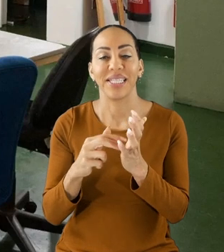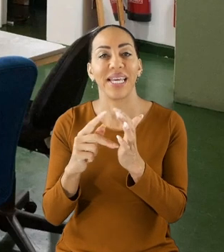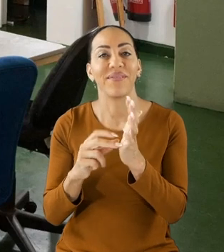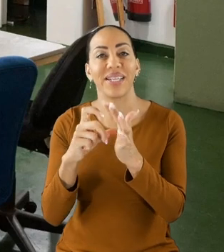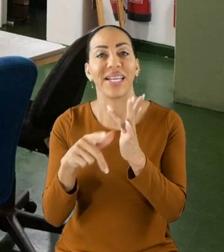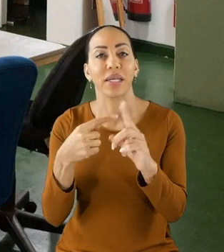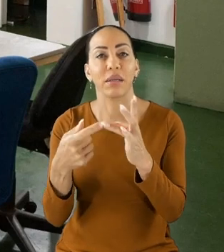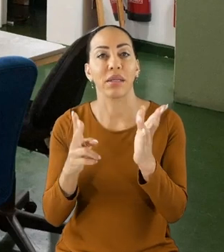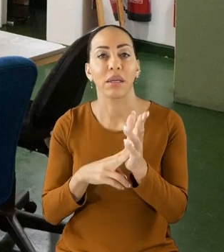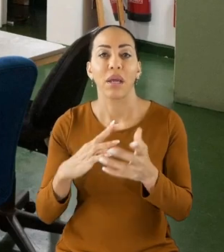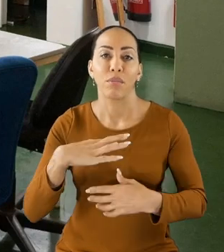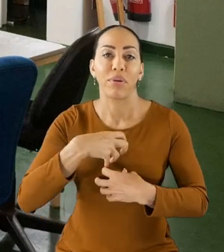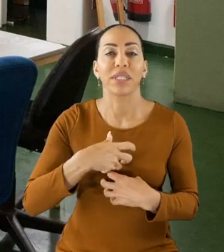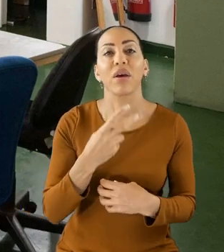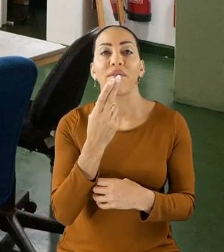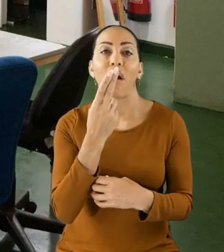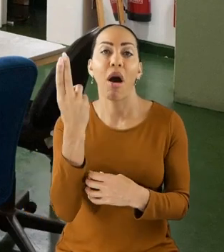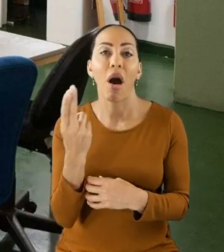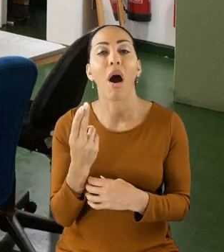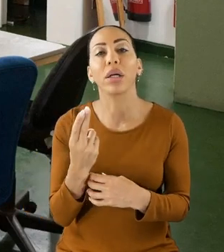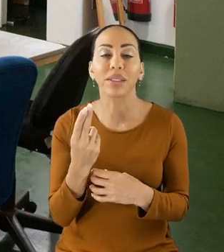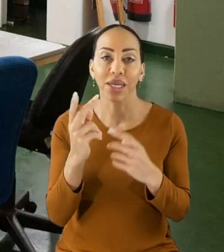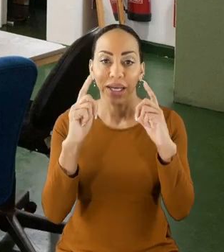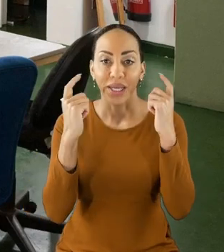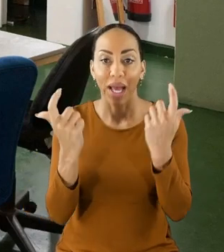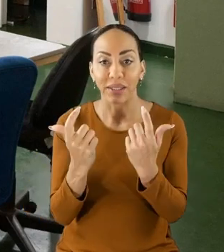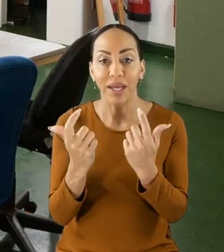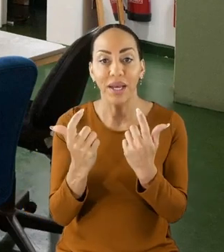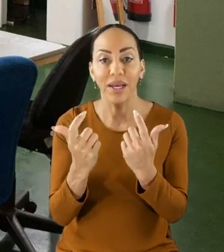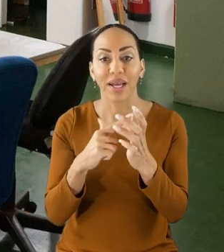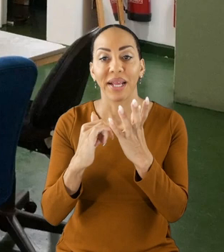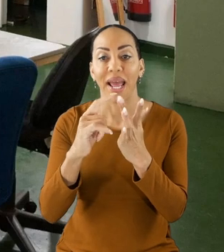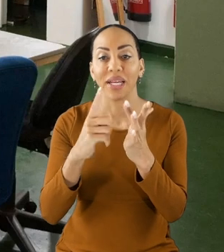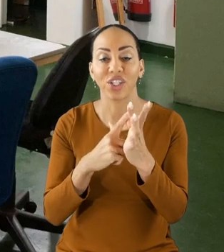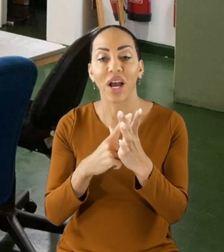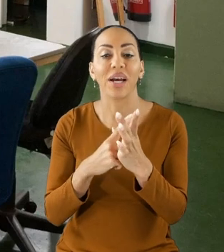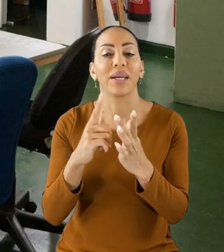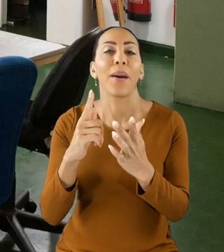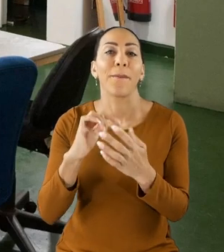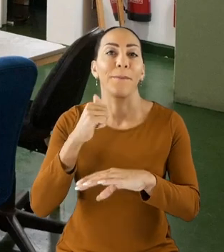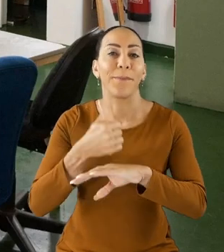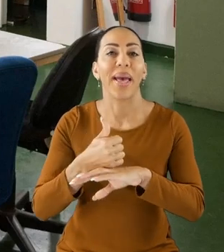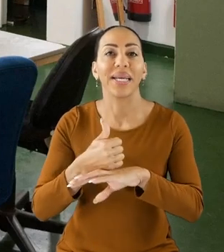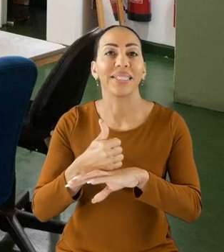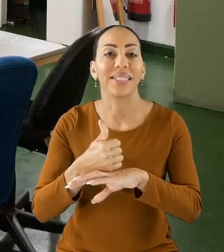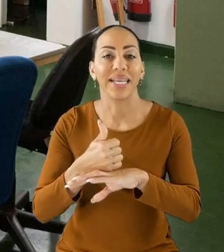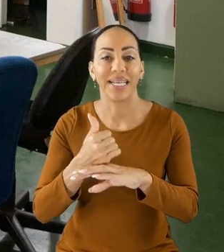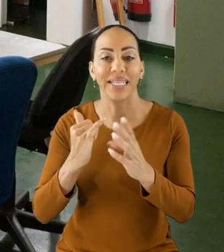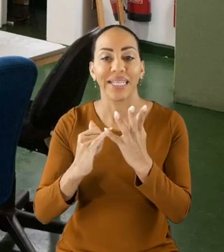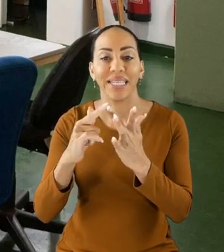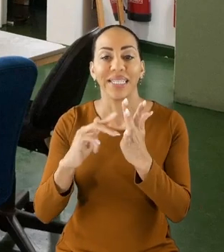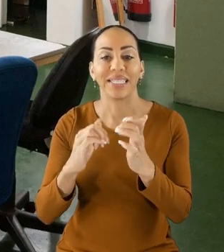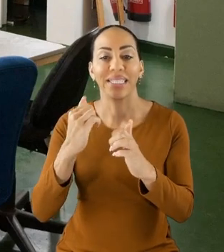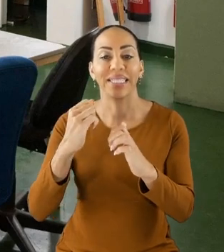little, I'm Steve Dixon. I'm president of an arts college in Asia, La Salle College of the Arts in Singapore.